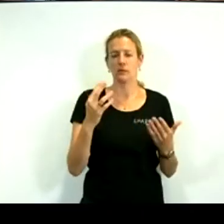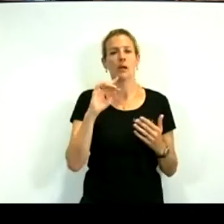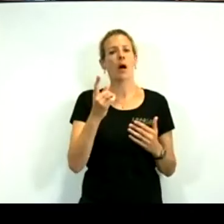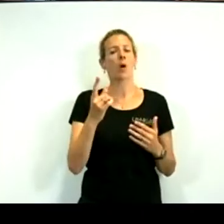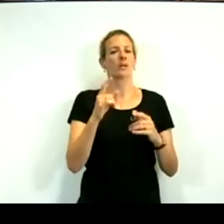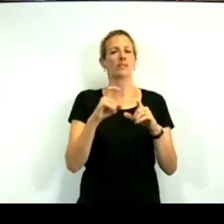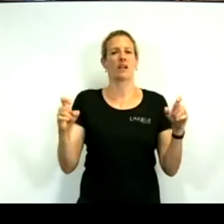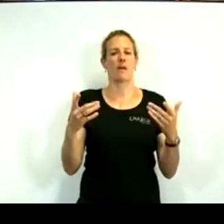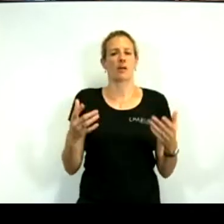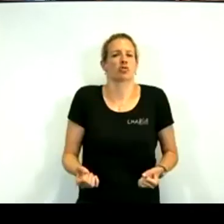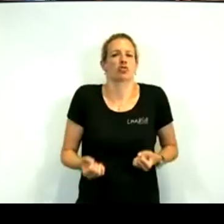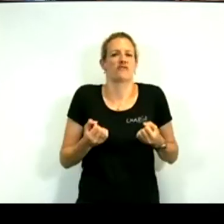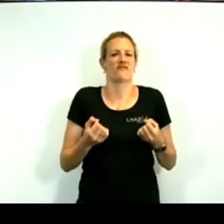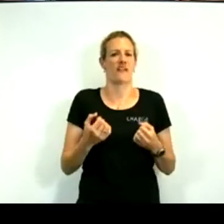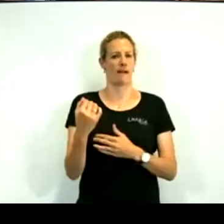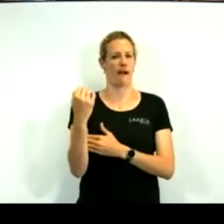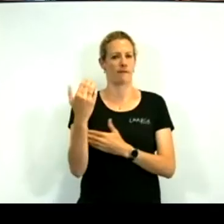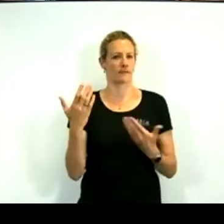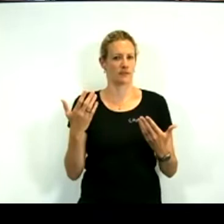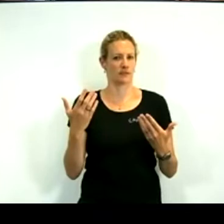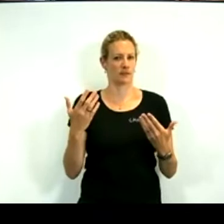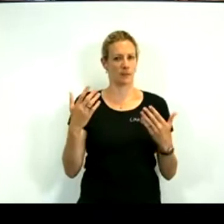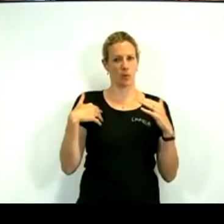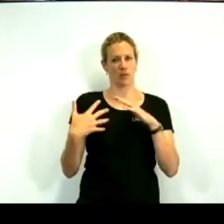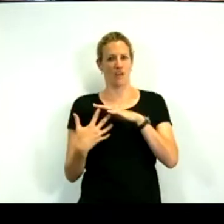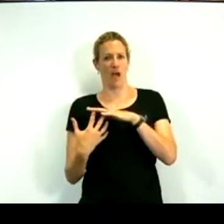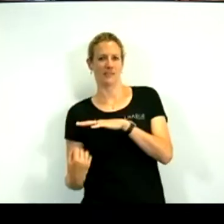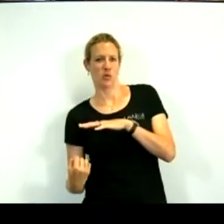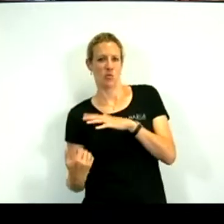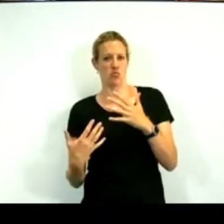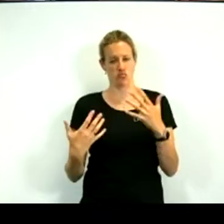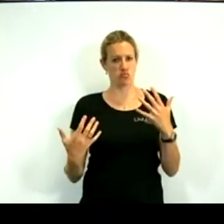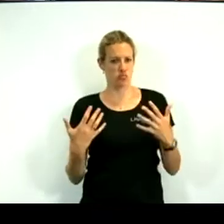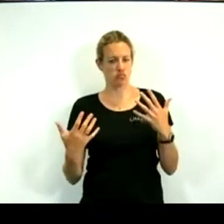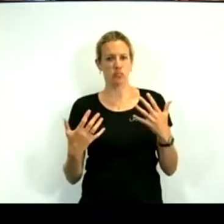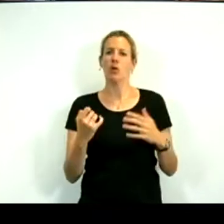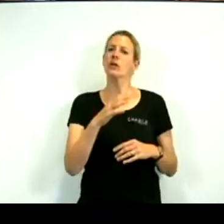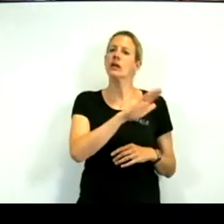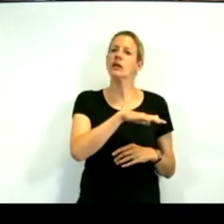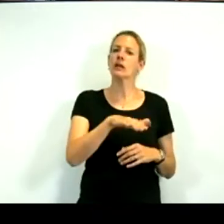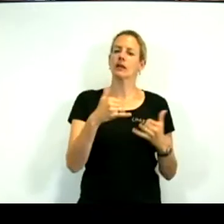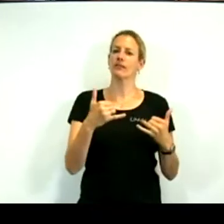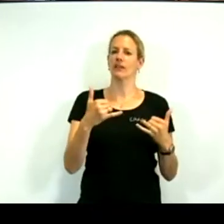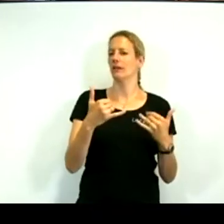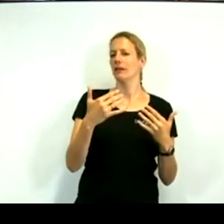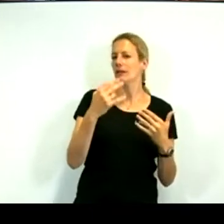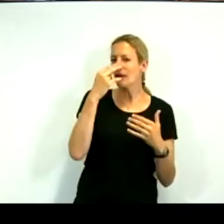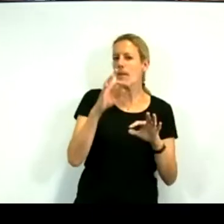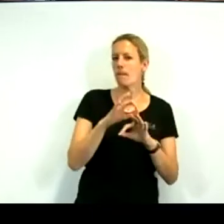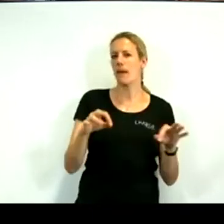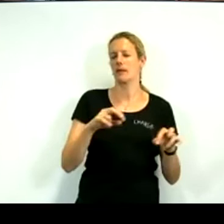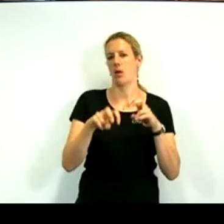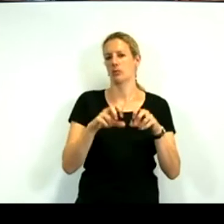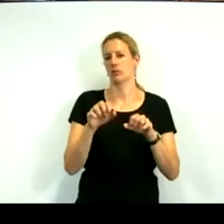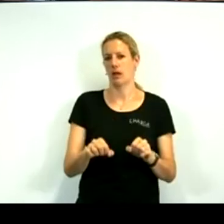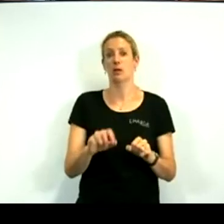to allow them to use their vision more effectively? Because it isn't only about the eyes.